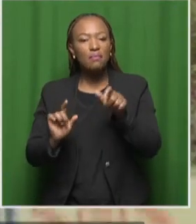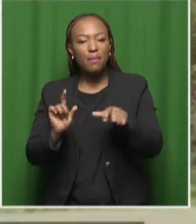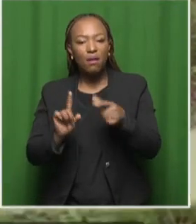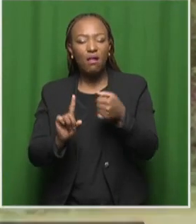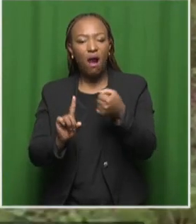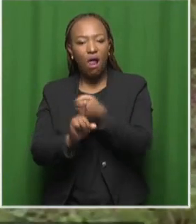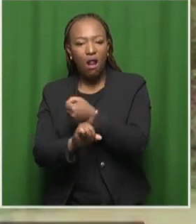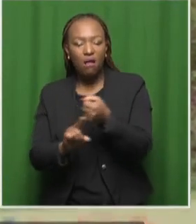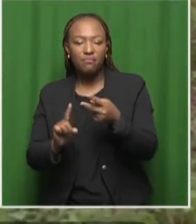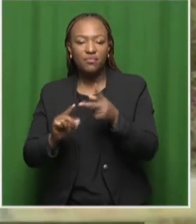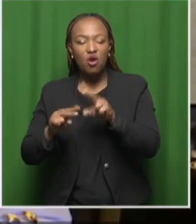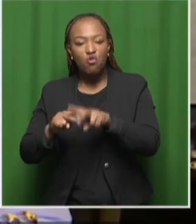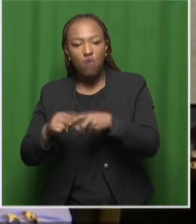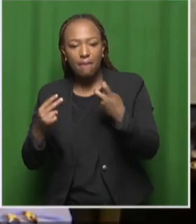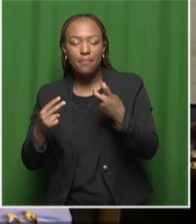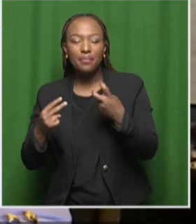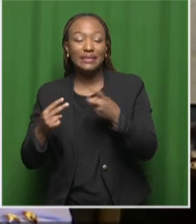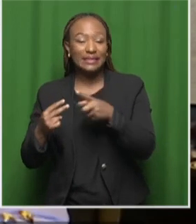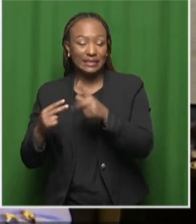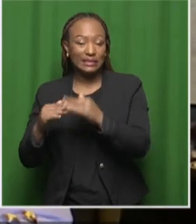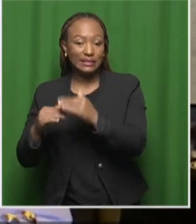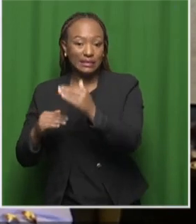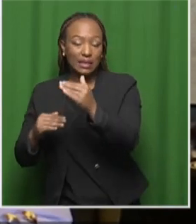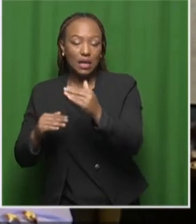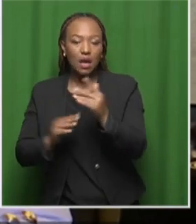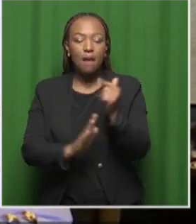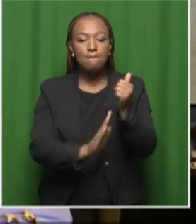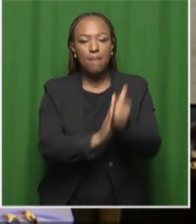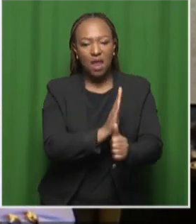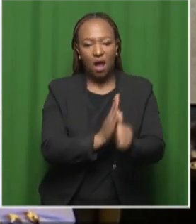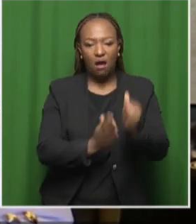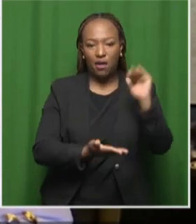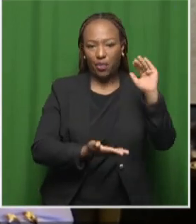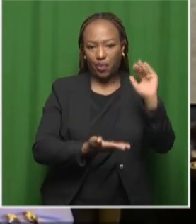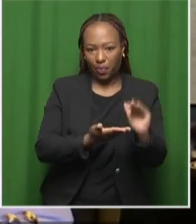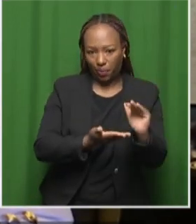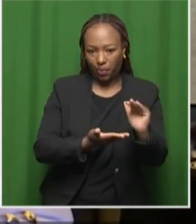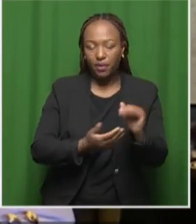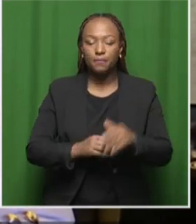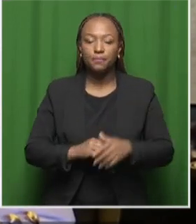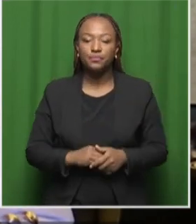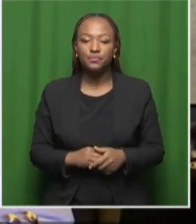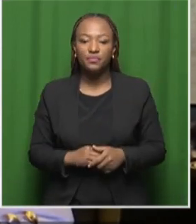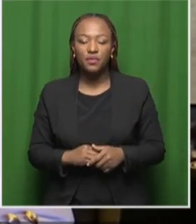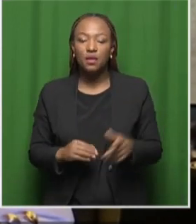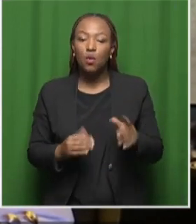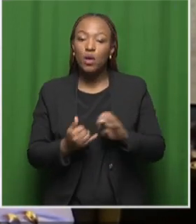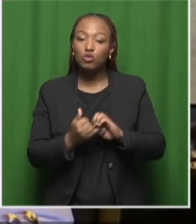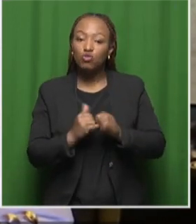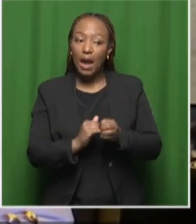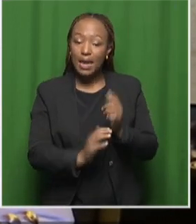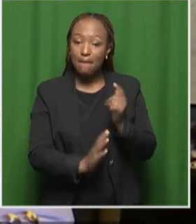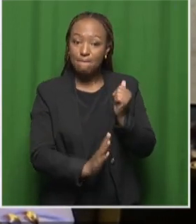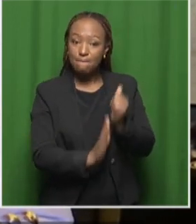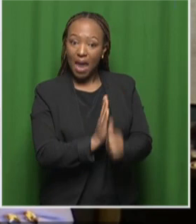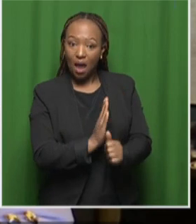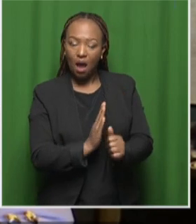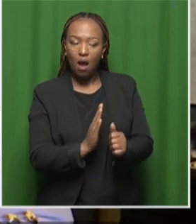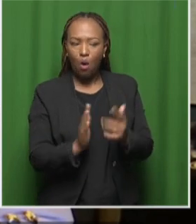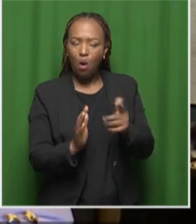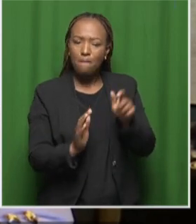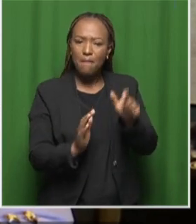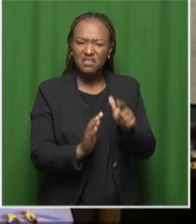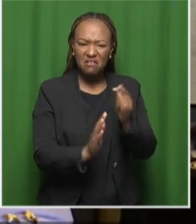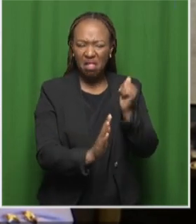decrease in murder. So for contact crime, murder, rape, attempted murder, assault with intent to inflict grievous bodily harm,